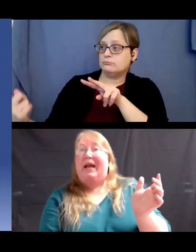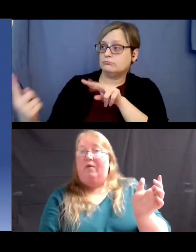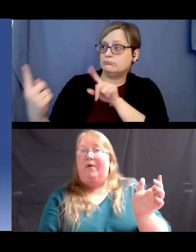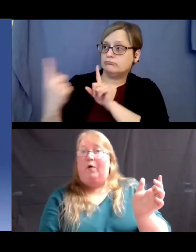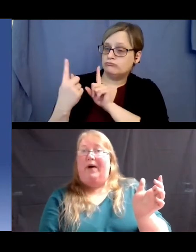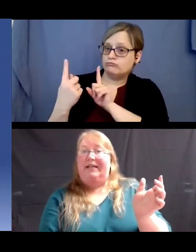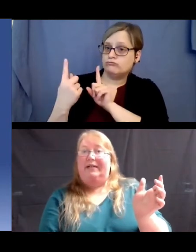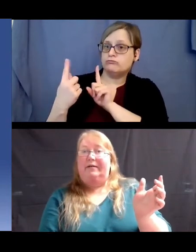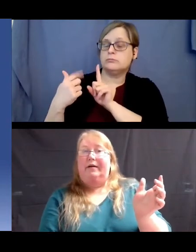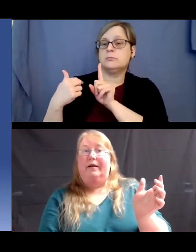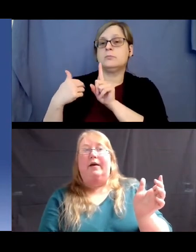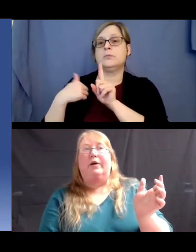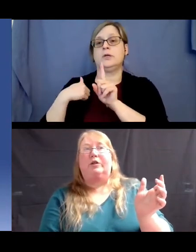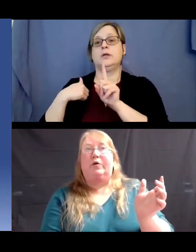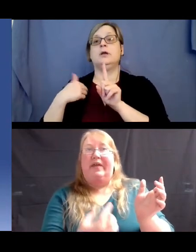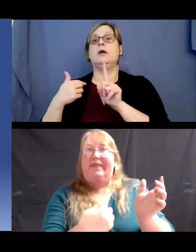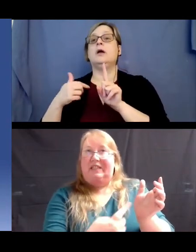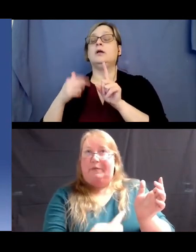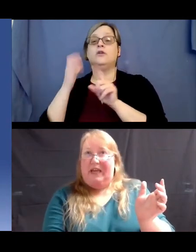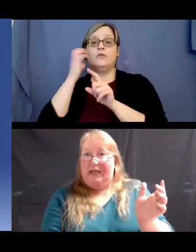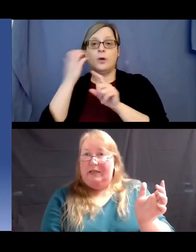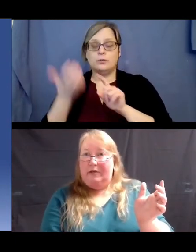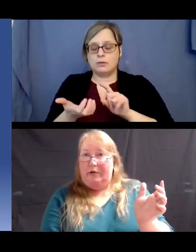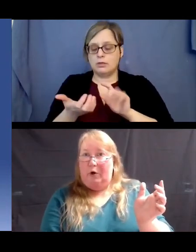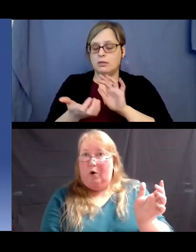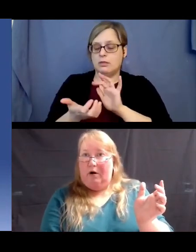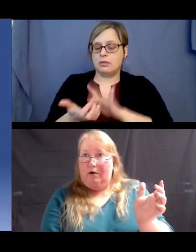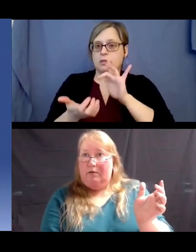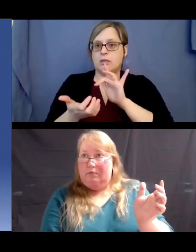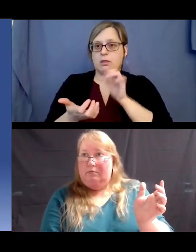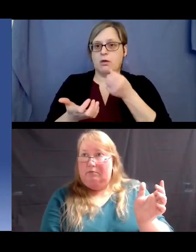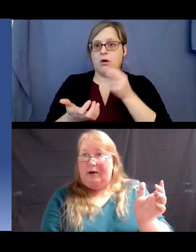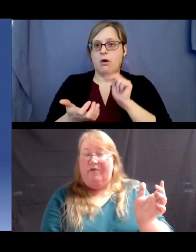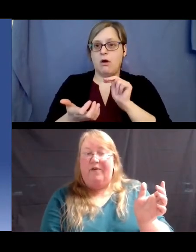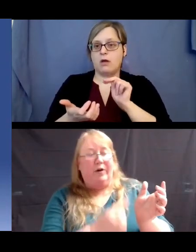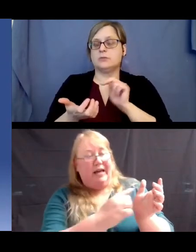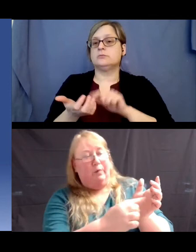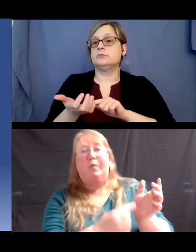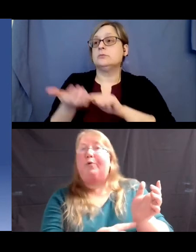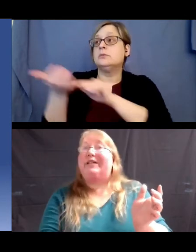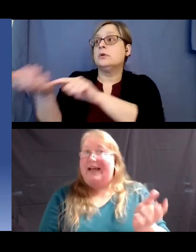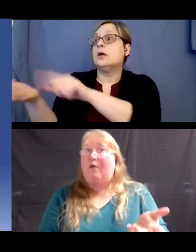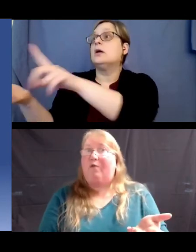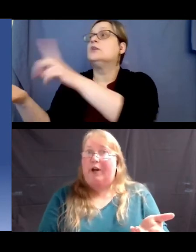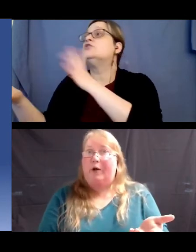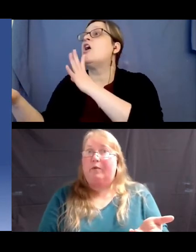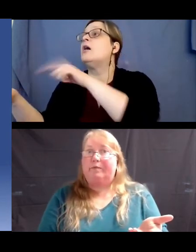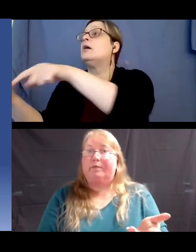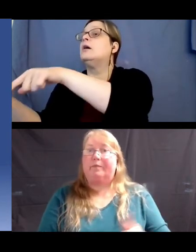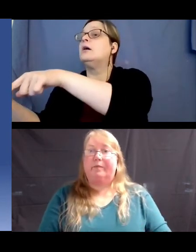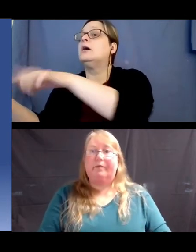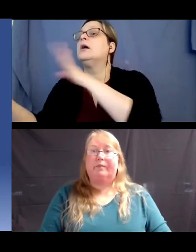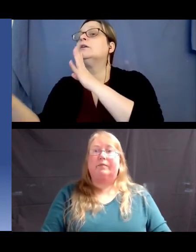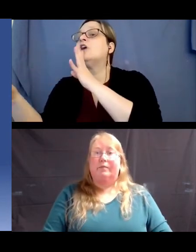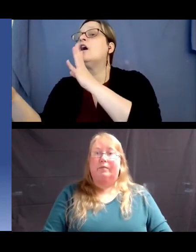the microphone button so that they speak into your microphone and it will print it out for you.